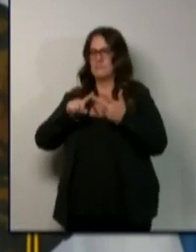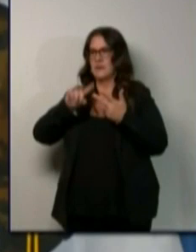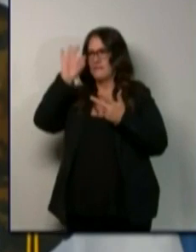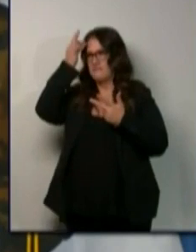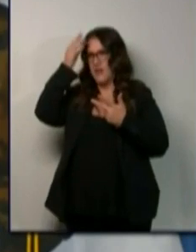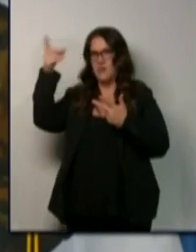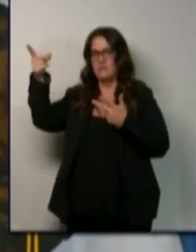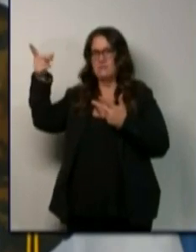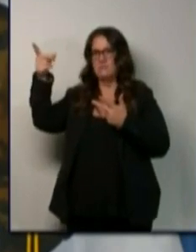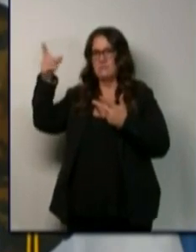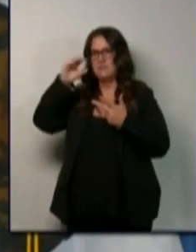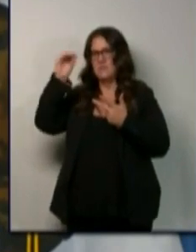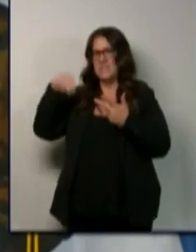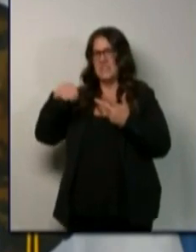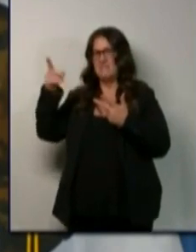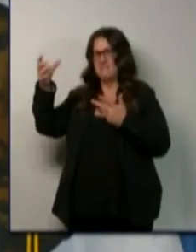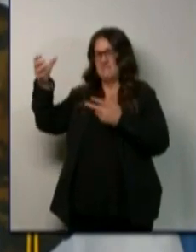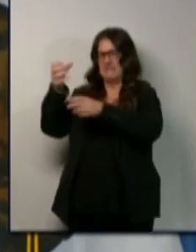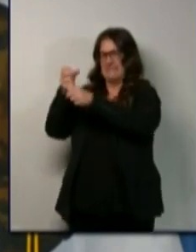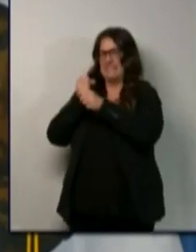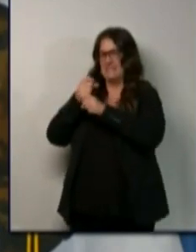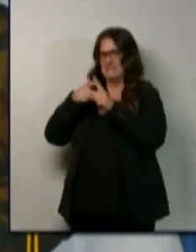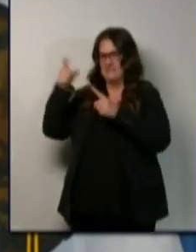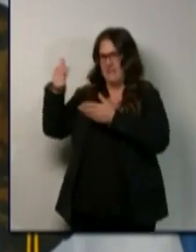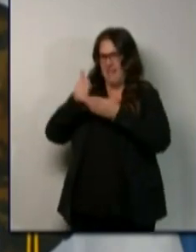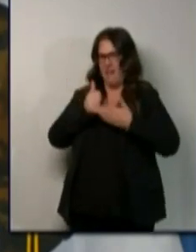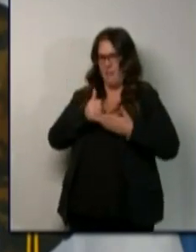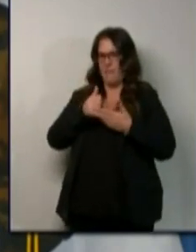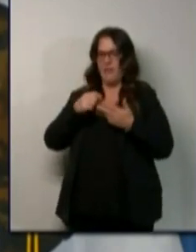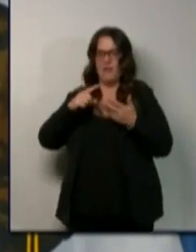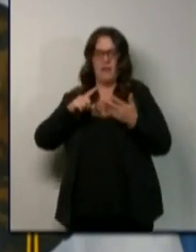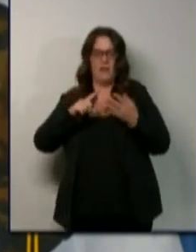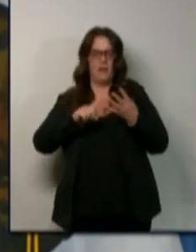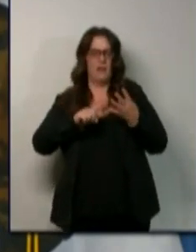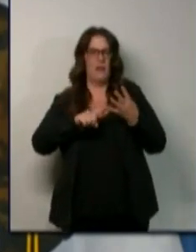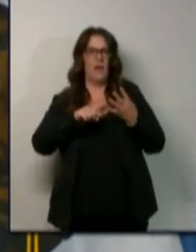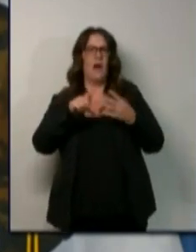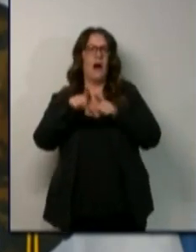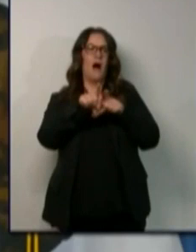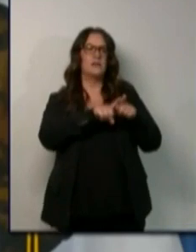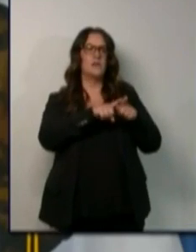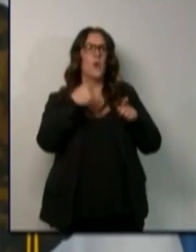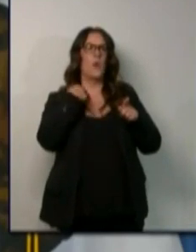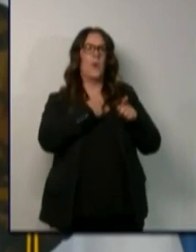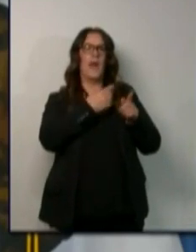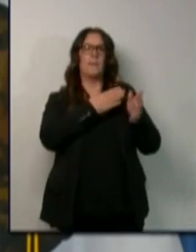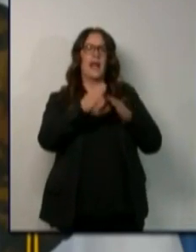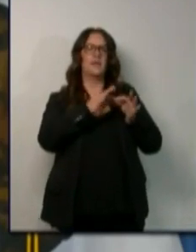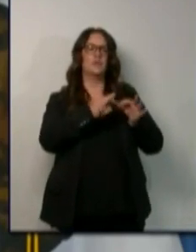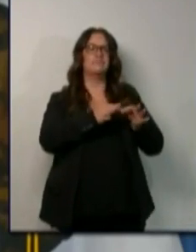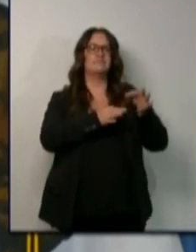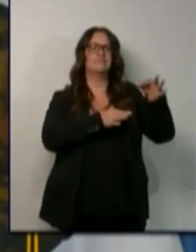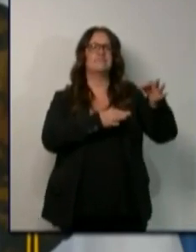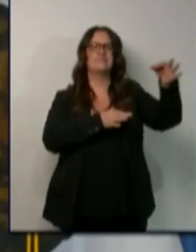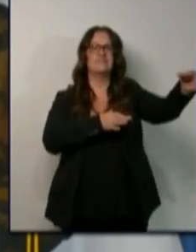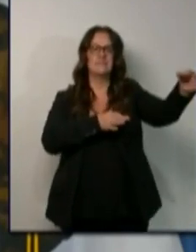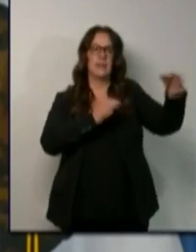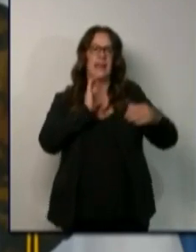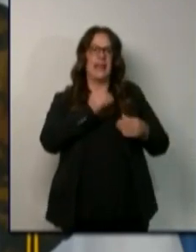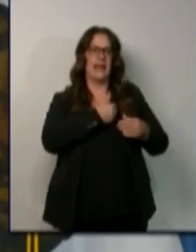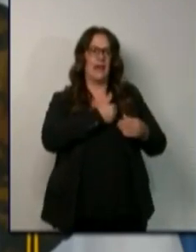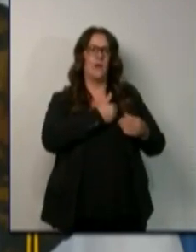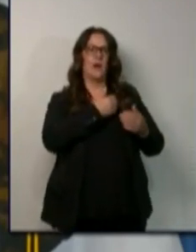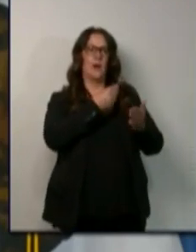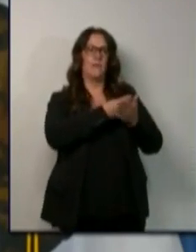19% in terms of some of these deferrals and strategies to balance our books in a way that is well